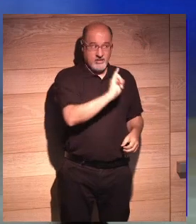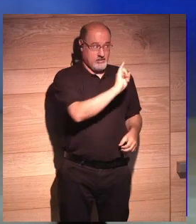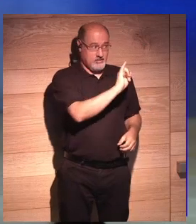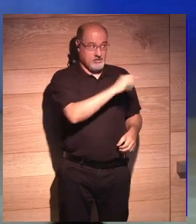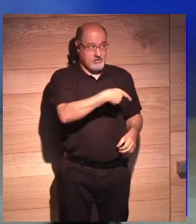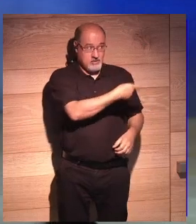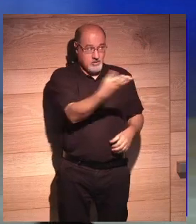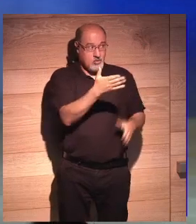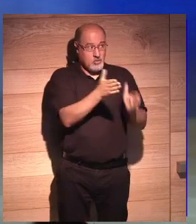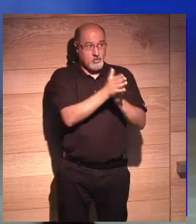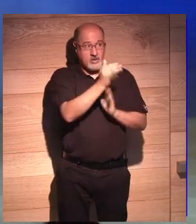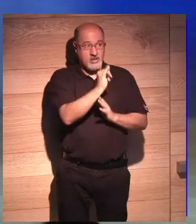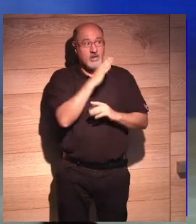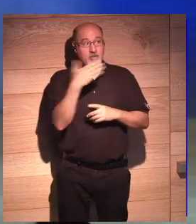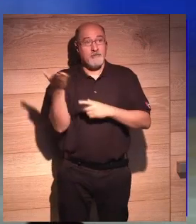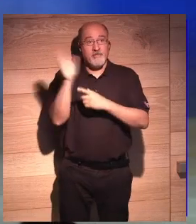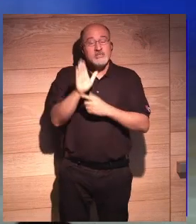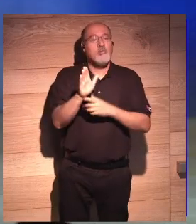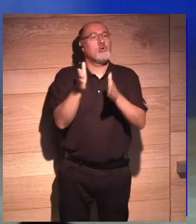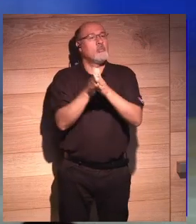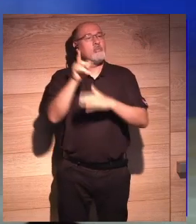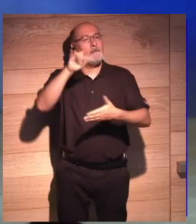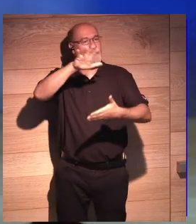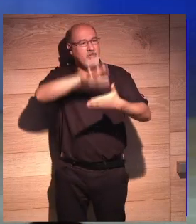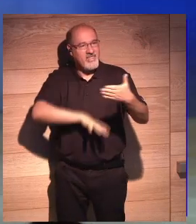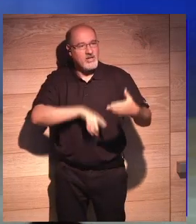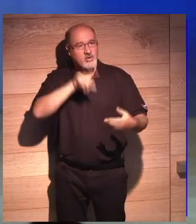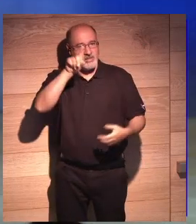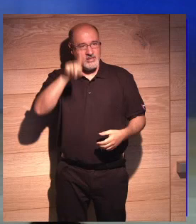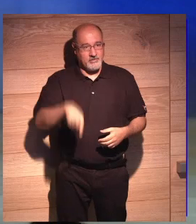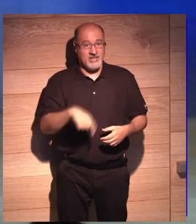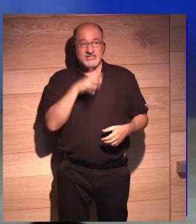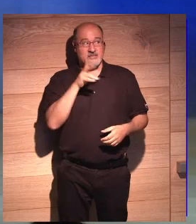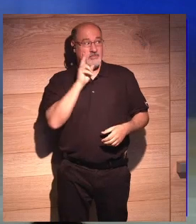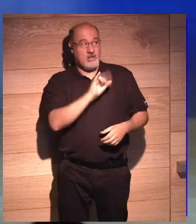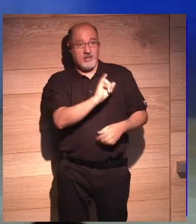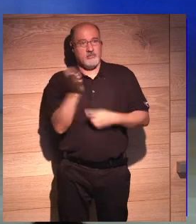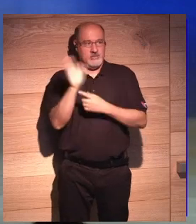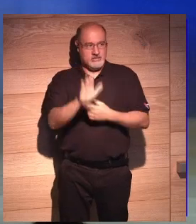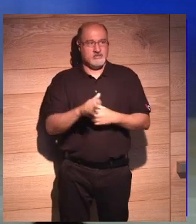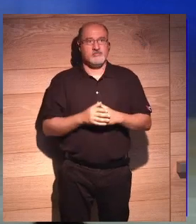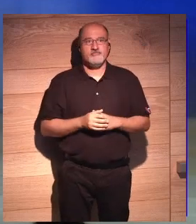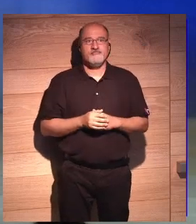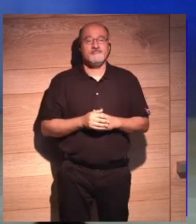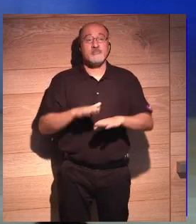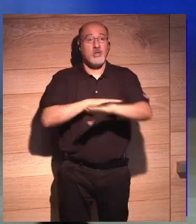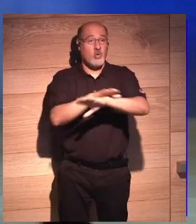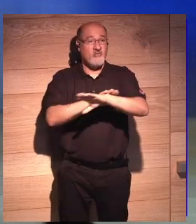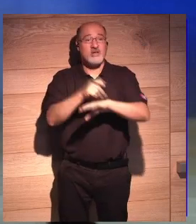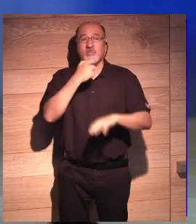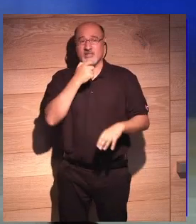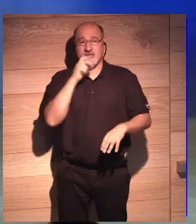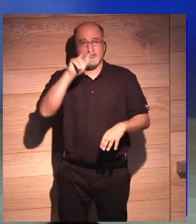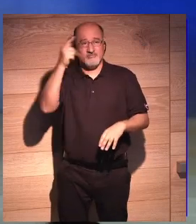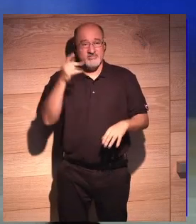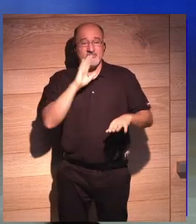introduce you to them. Also colleagues in Barcelona, if any of you have traveled here. So we're the part of the government that's really interested in you being part of our economy.